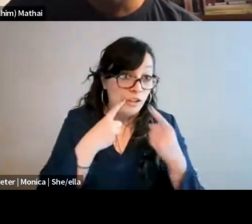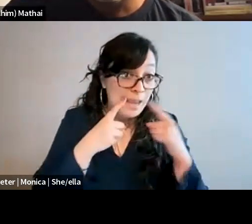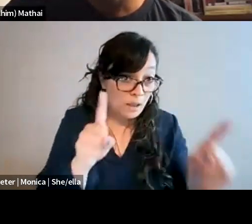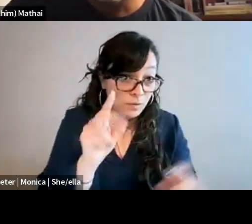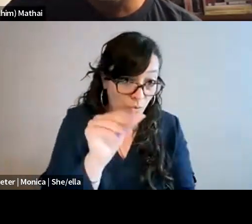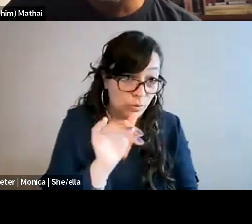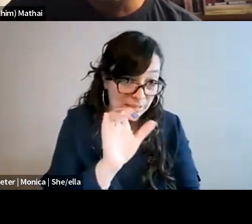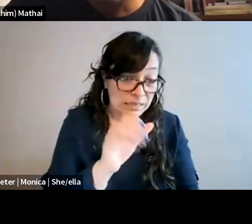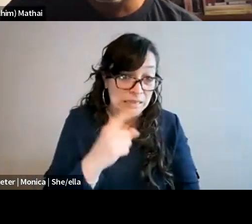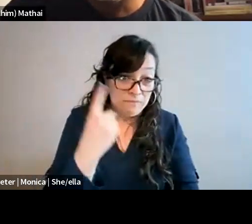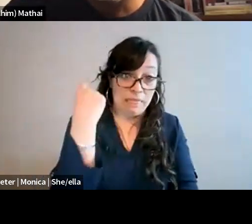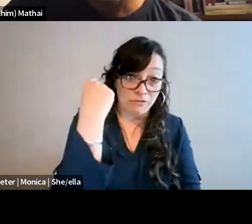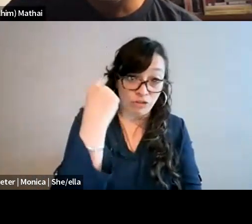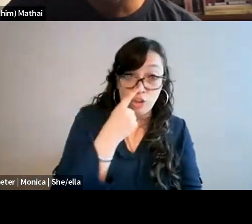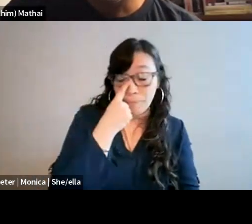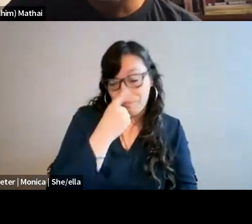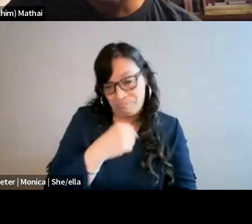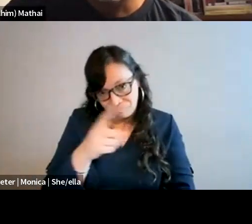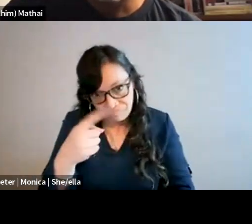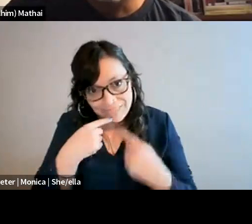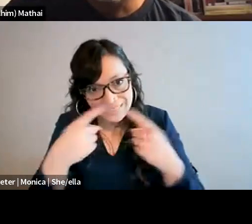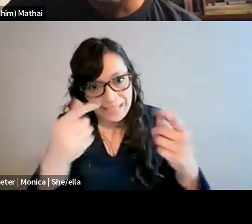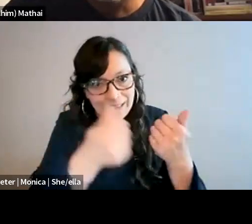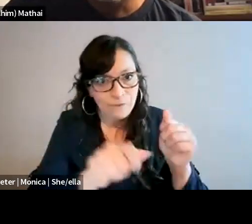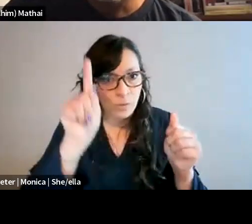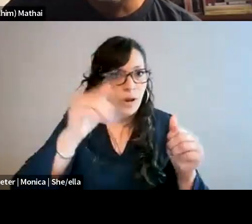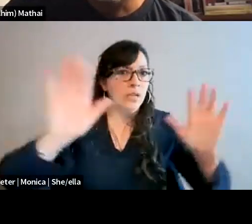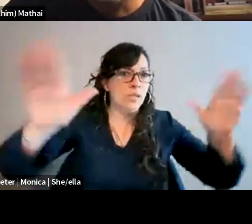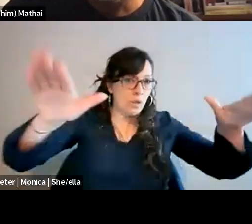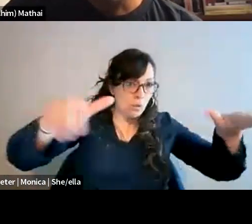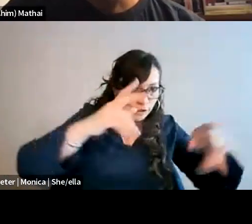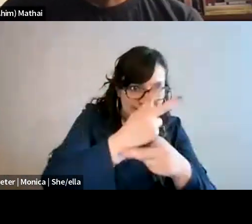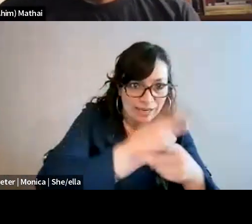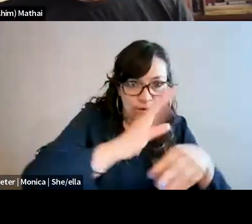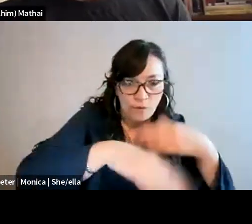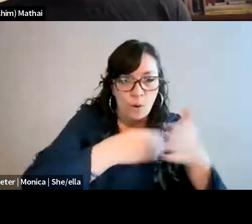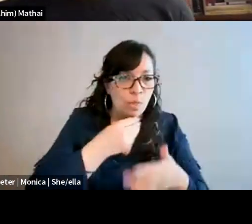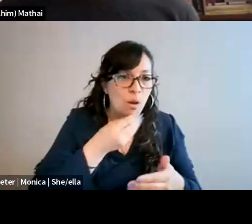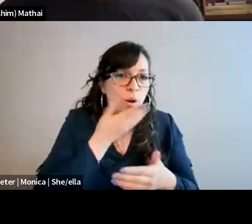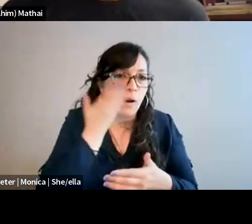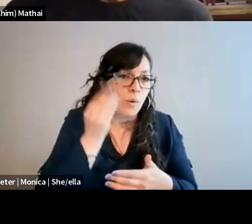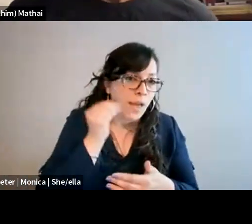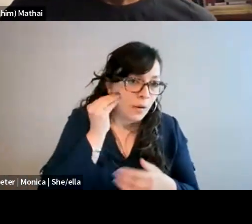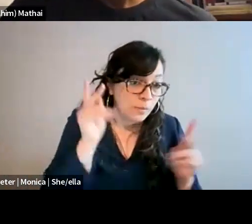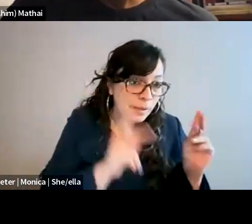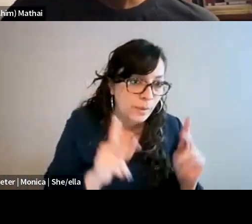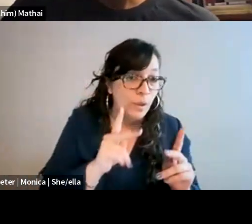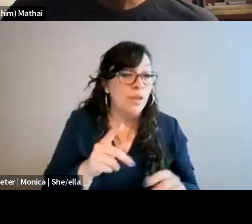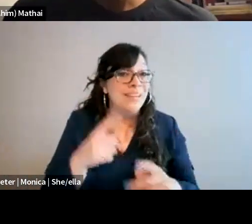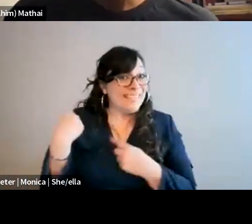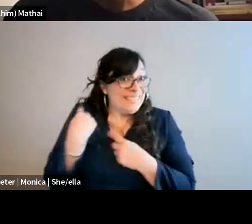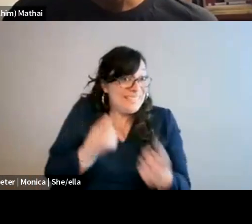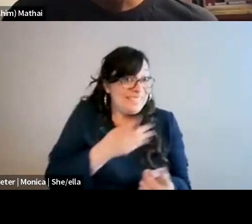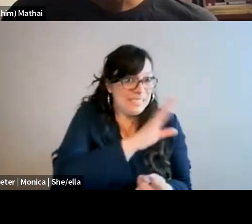City last year. What were your initial reactions? And since then, who has been most